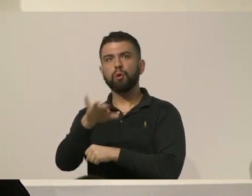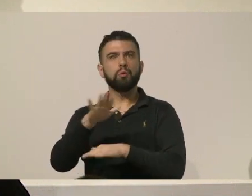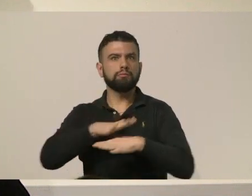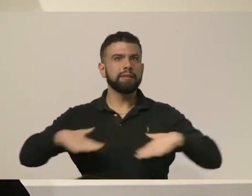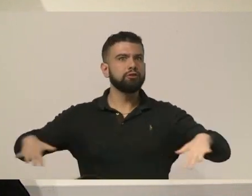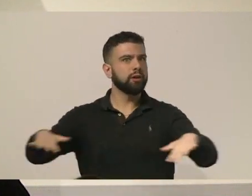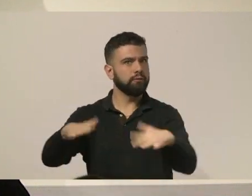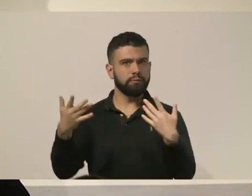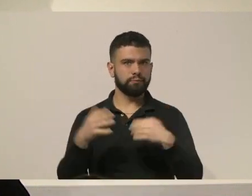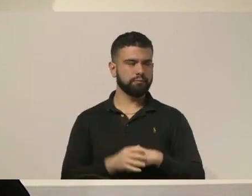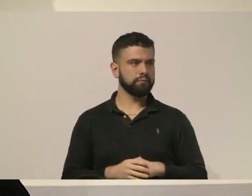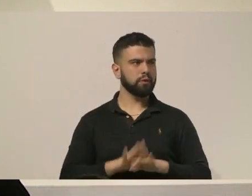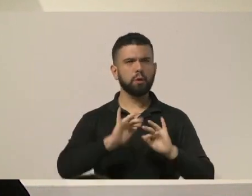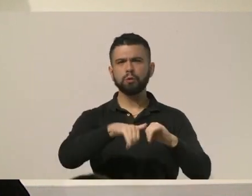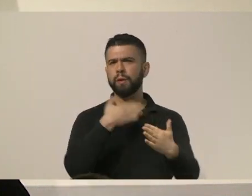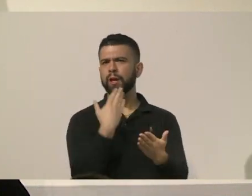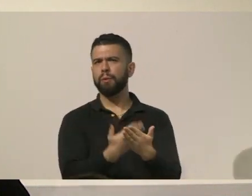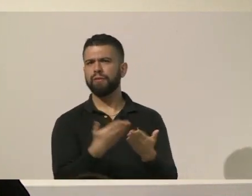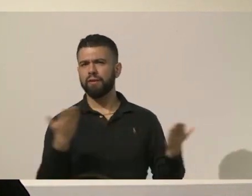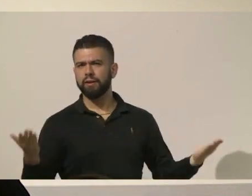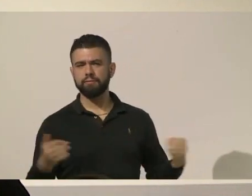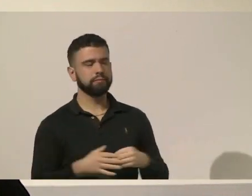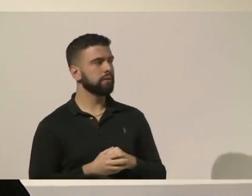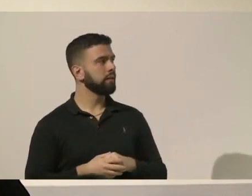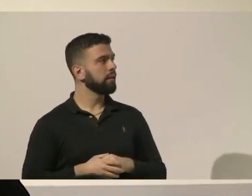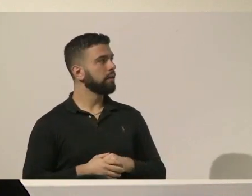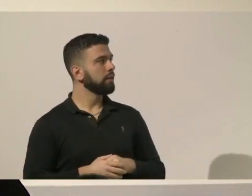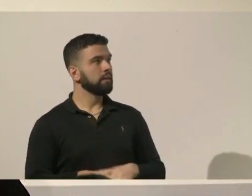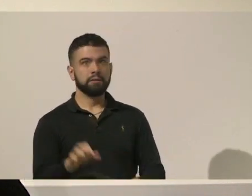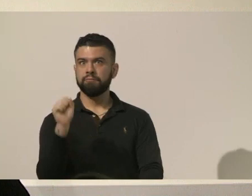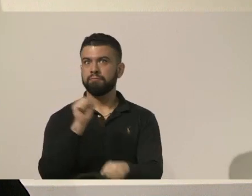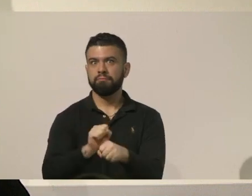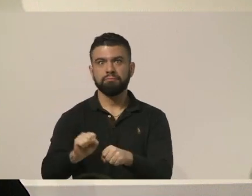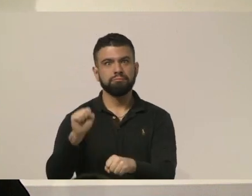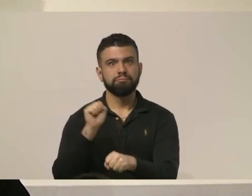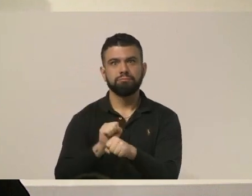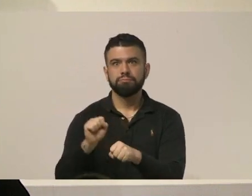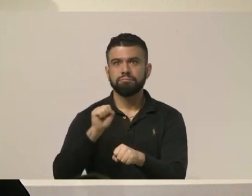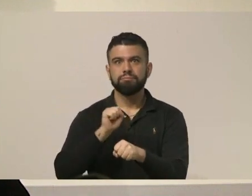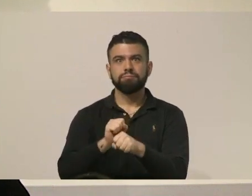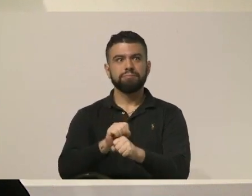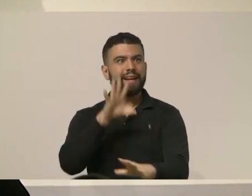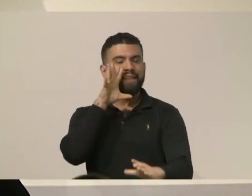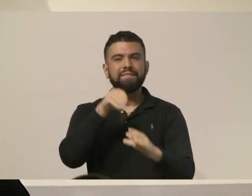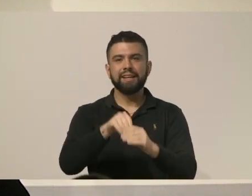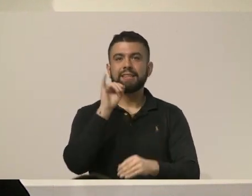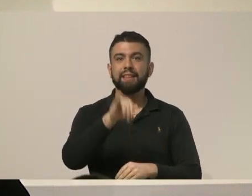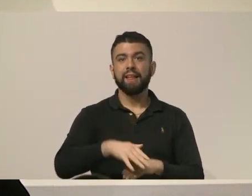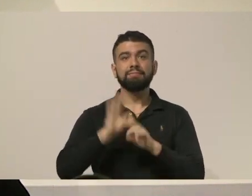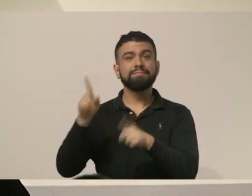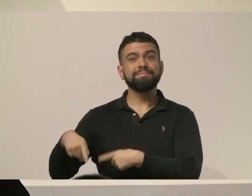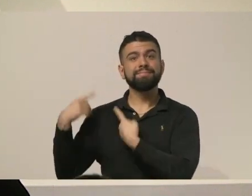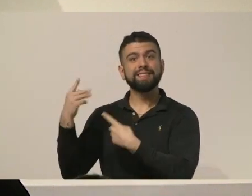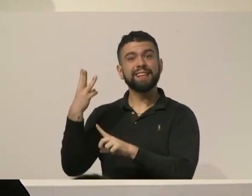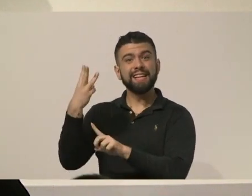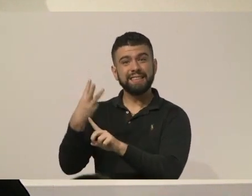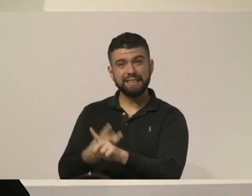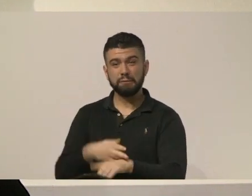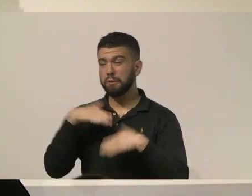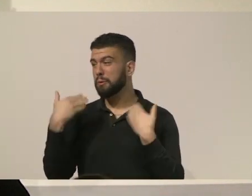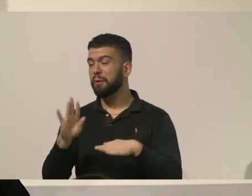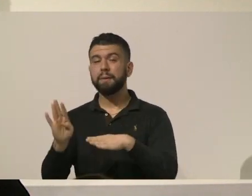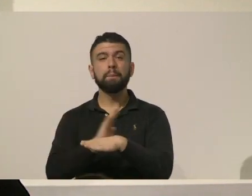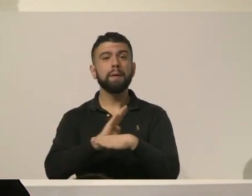So how do we get here? A lot of work went into getting us here. The last 6 months has been particularly busy in the